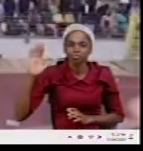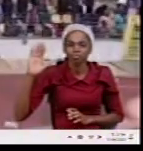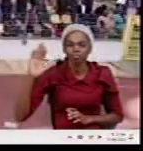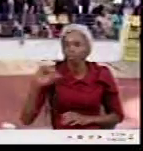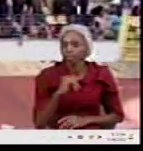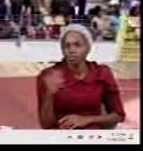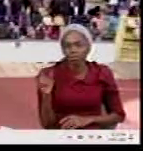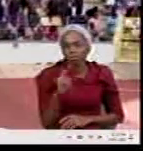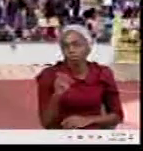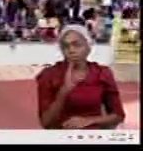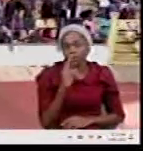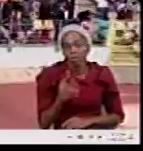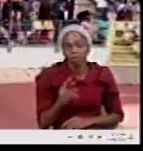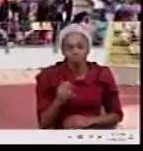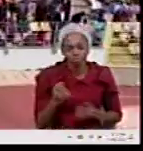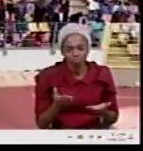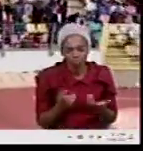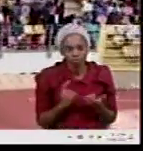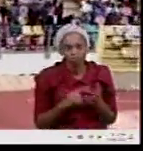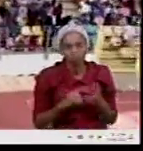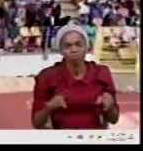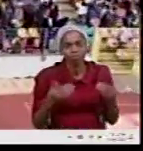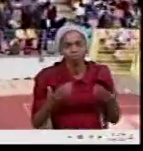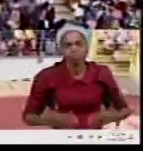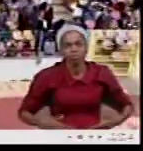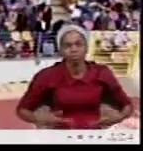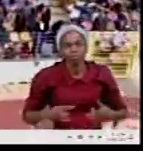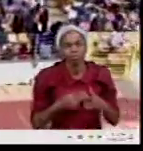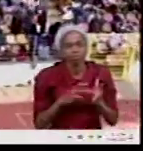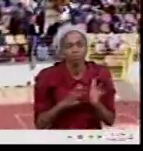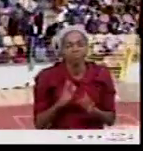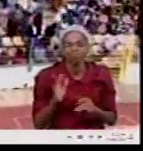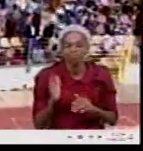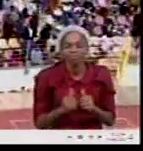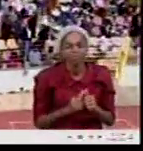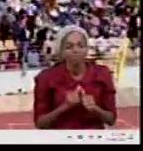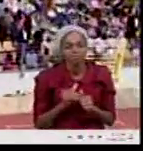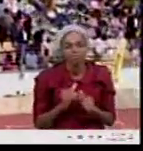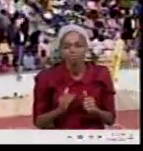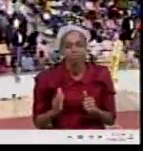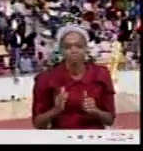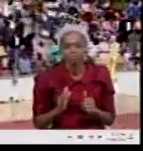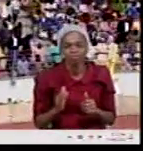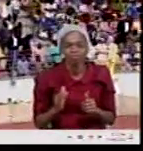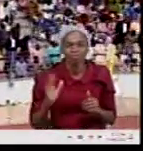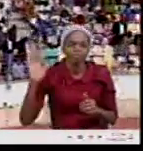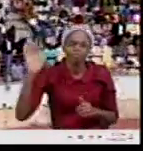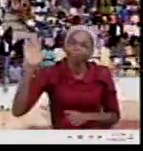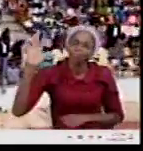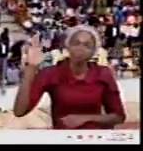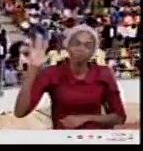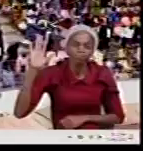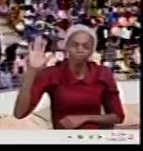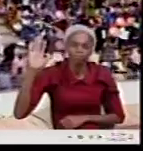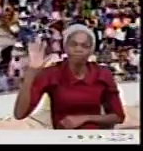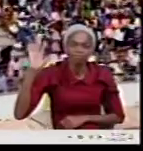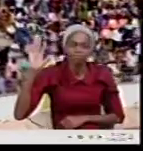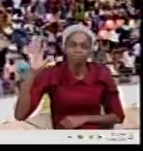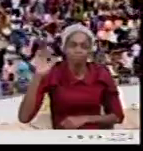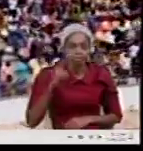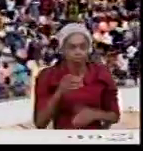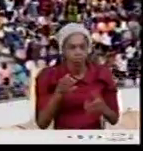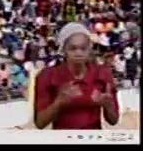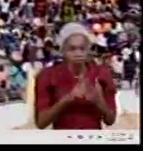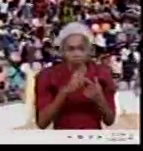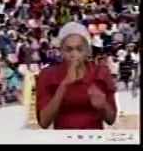want to be set free from sin? Or you were saved before, you went back, you want to come back now to the Savior? Raise up your hand. Raise it up well.